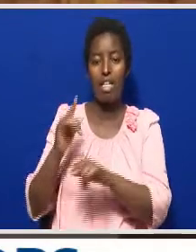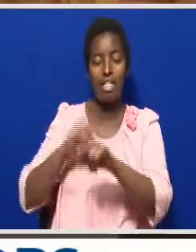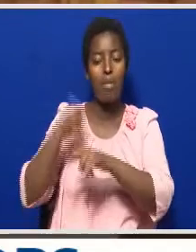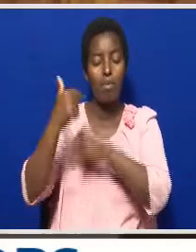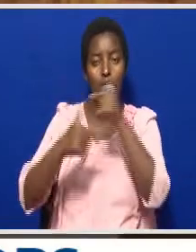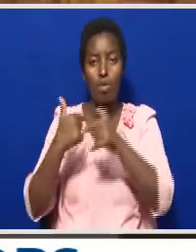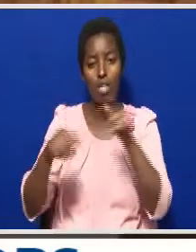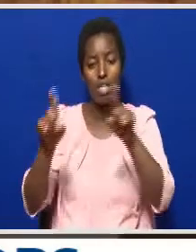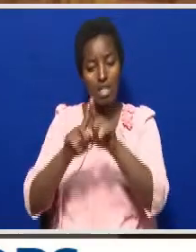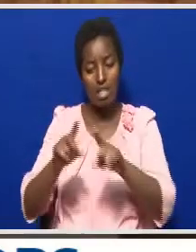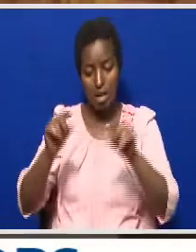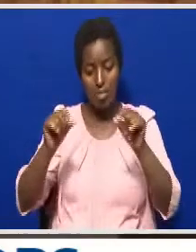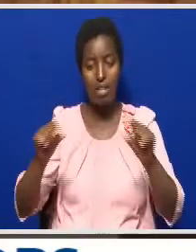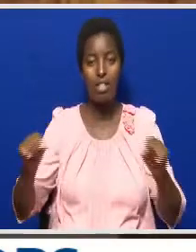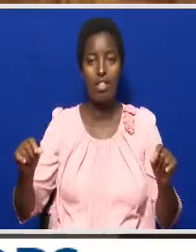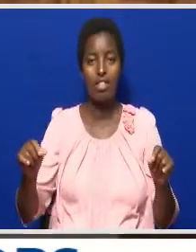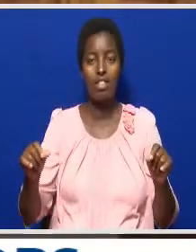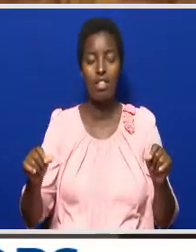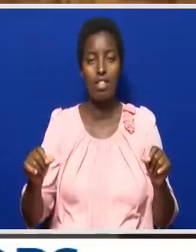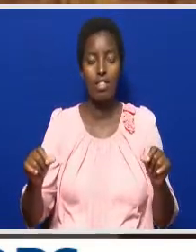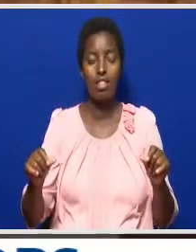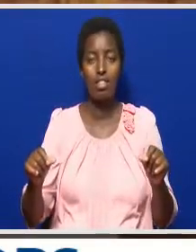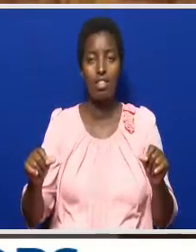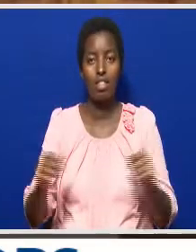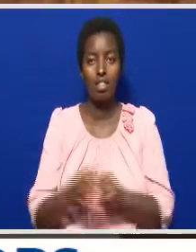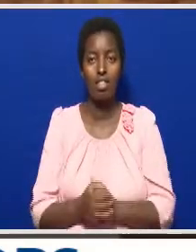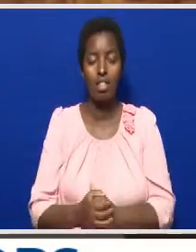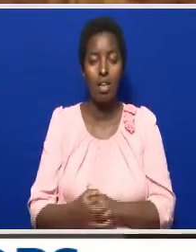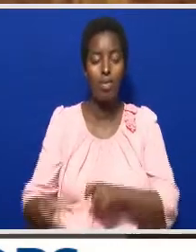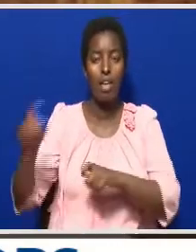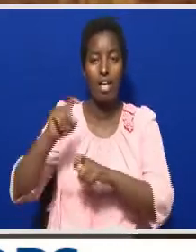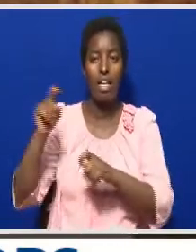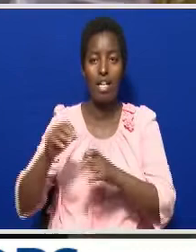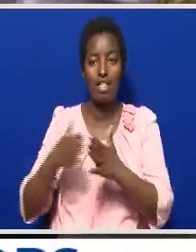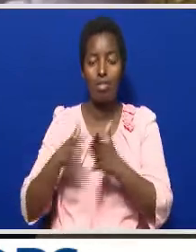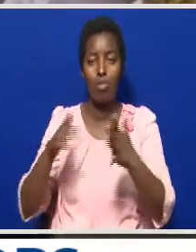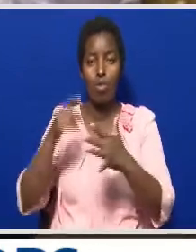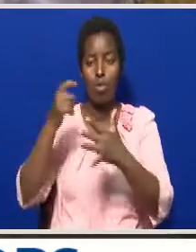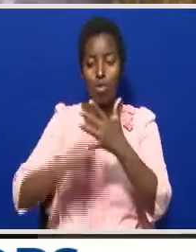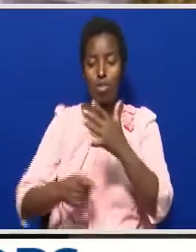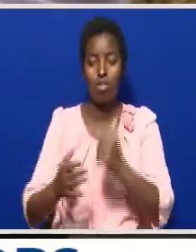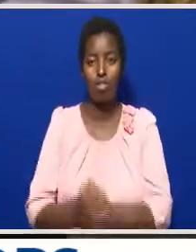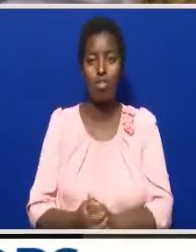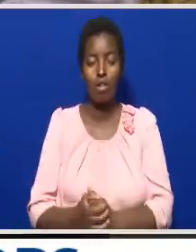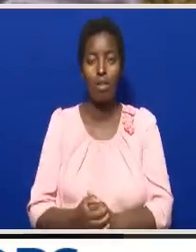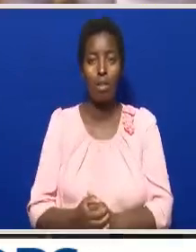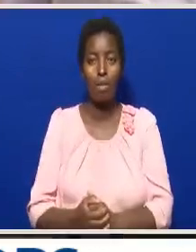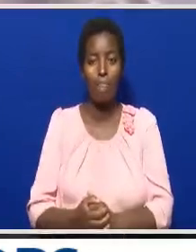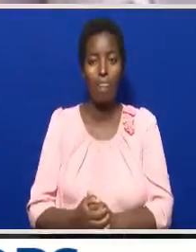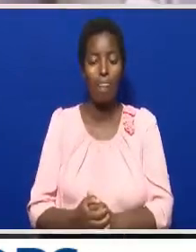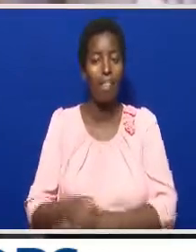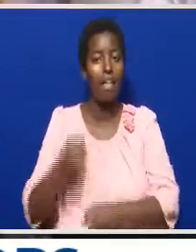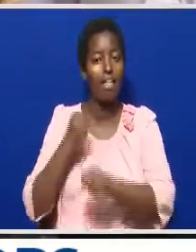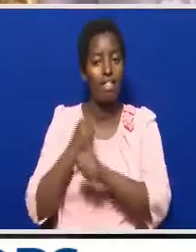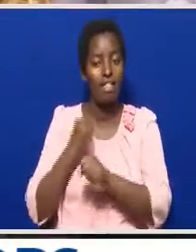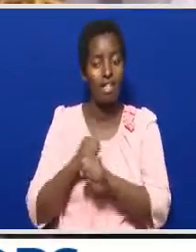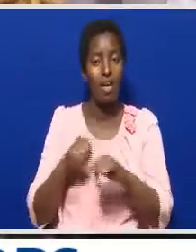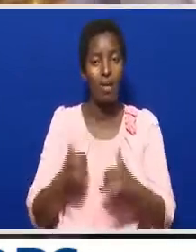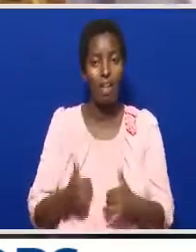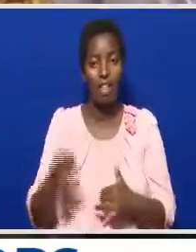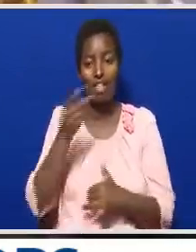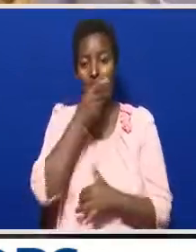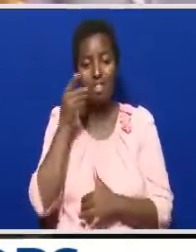na hiyo mbegu tutapata faida na itaongezewa bei. This variety does very well in semi-arid